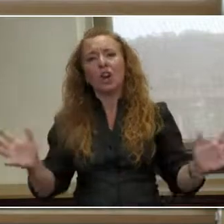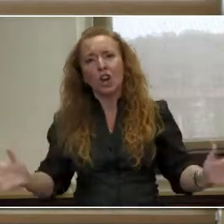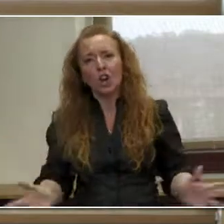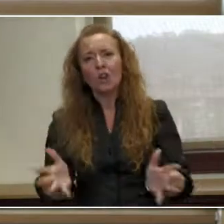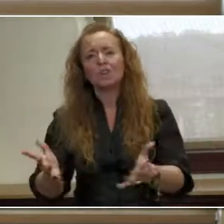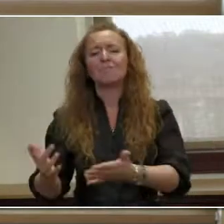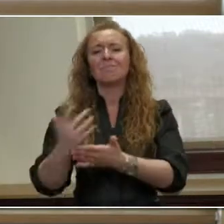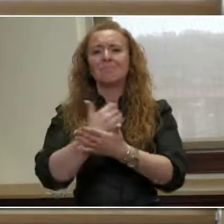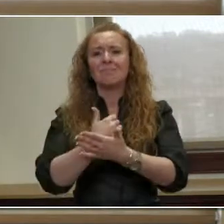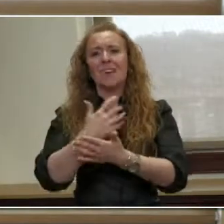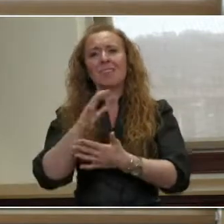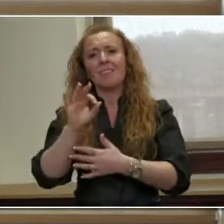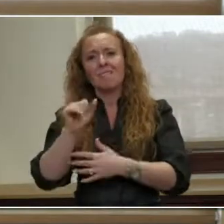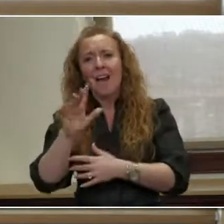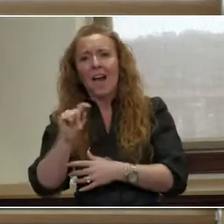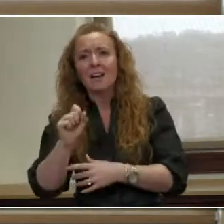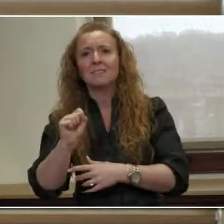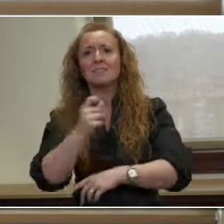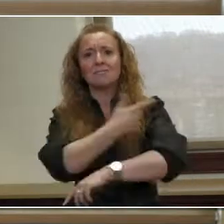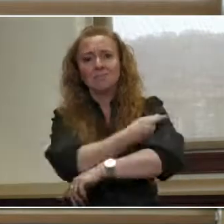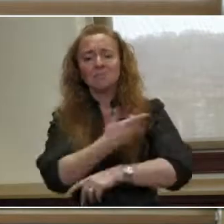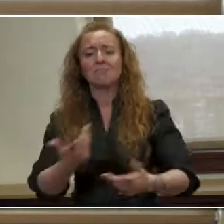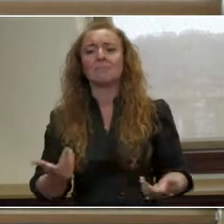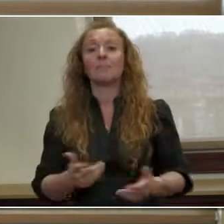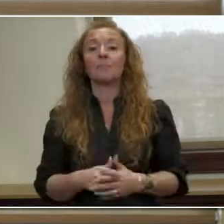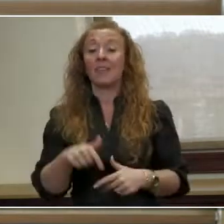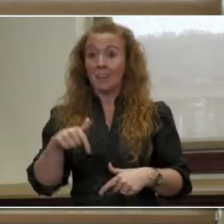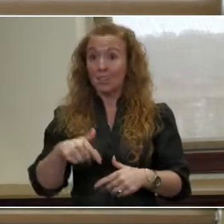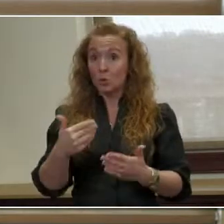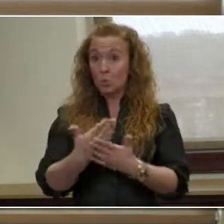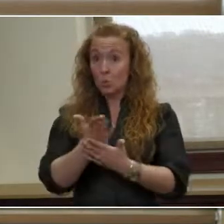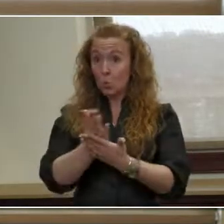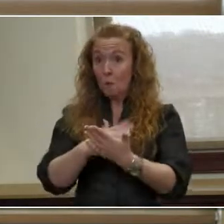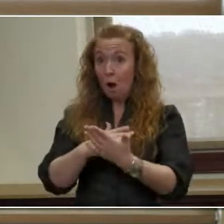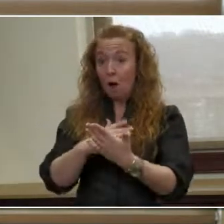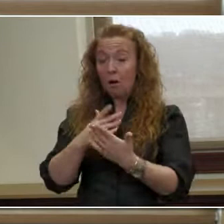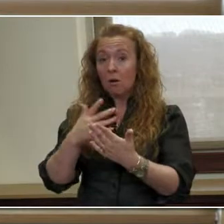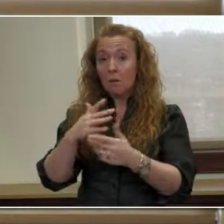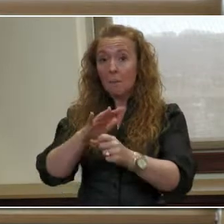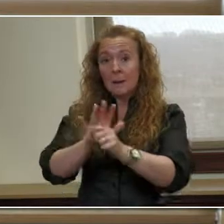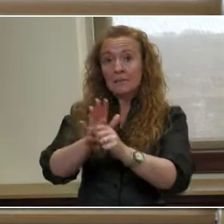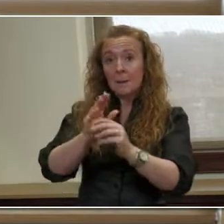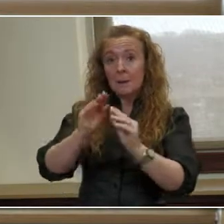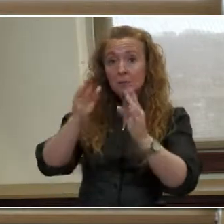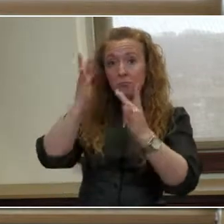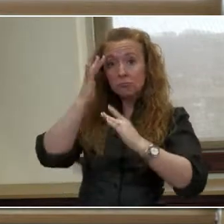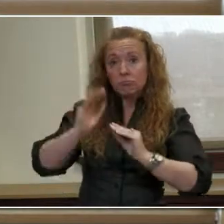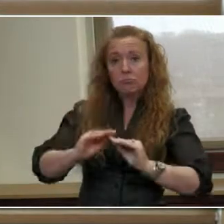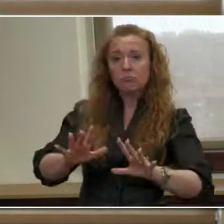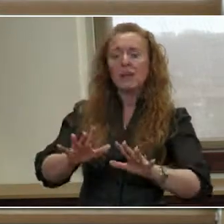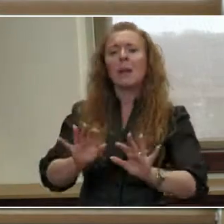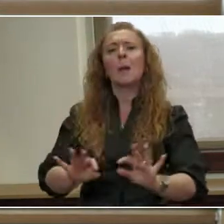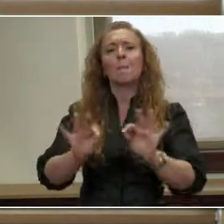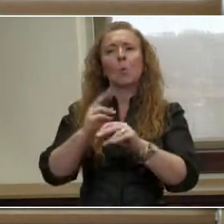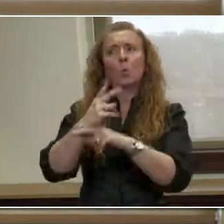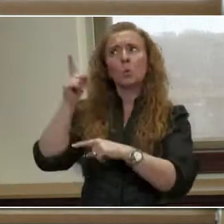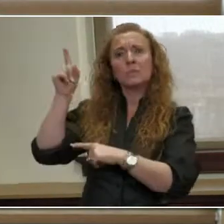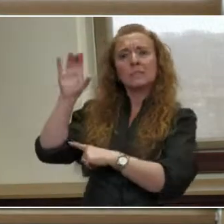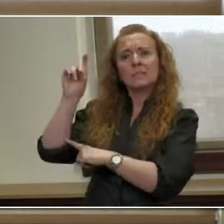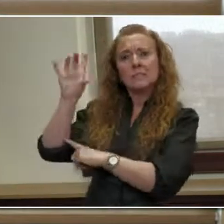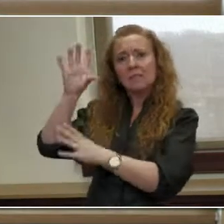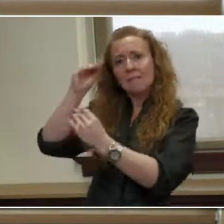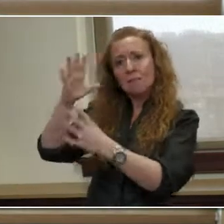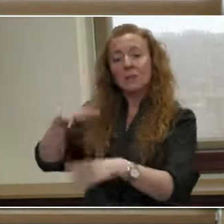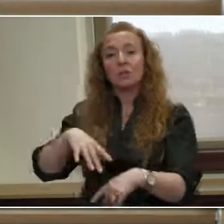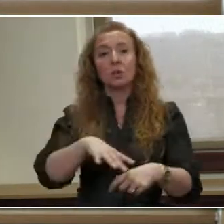facts. In this new phase of the pandemic, it's important that people use the information available from the CDC, from